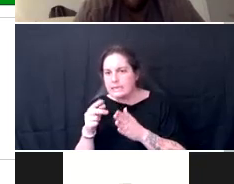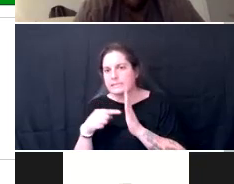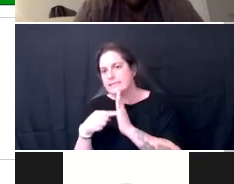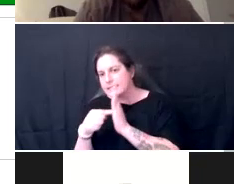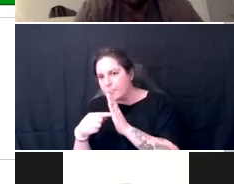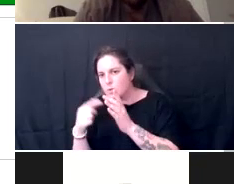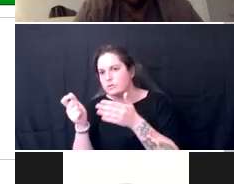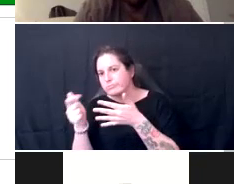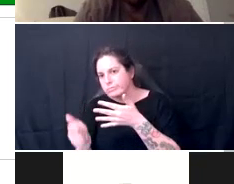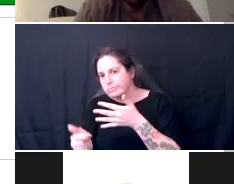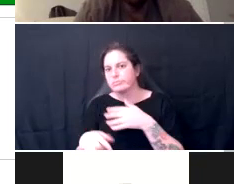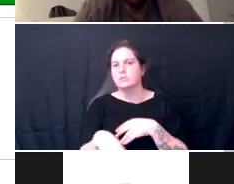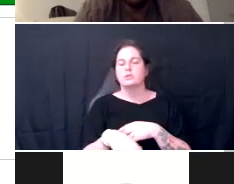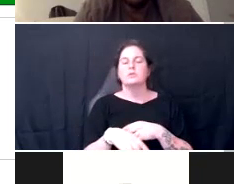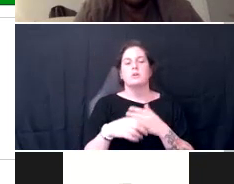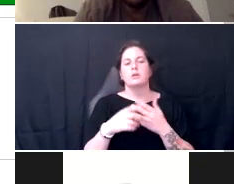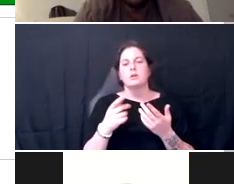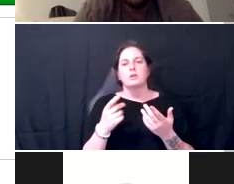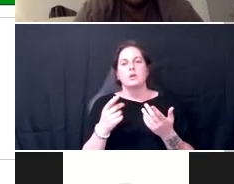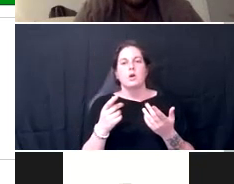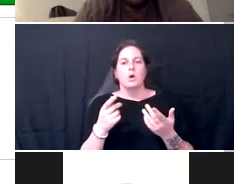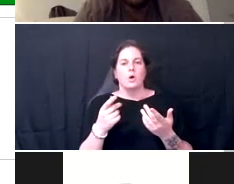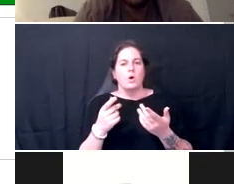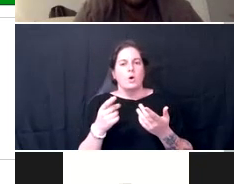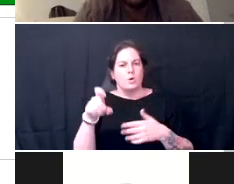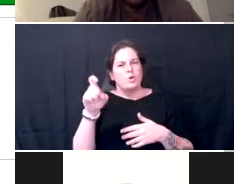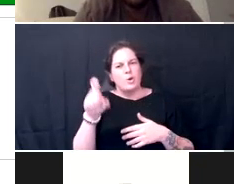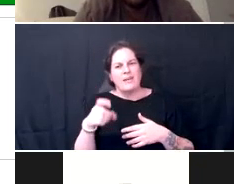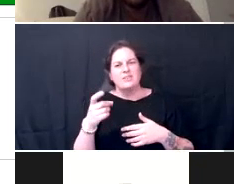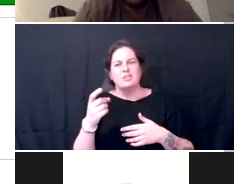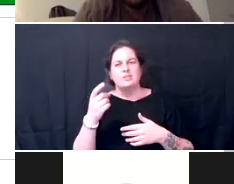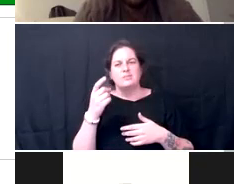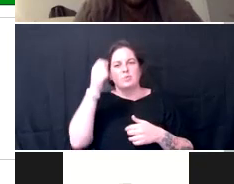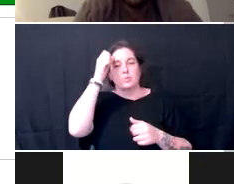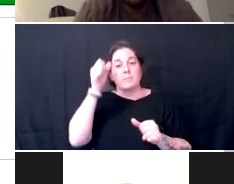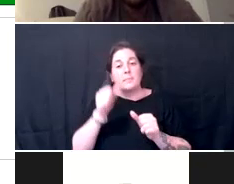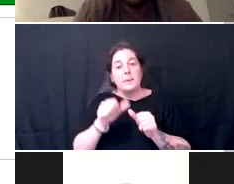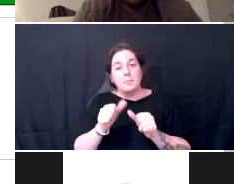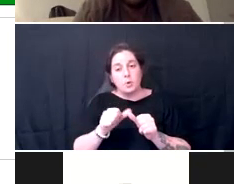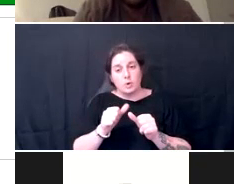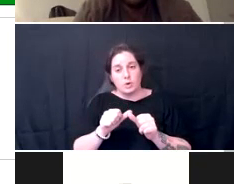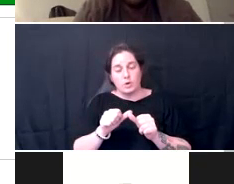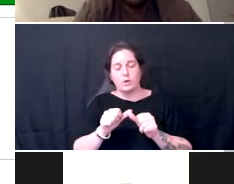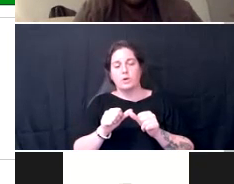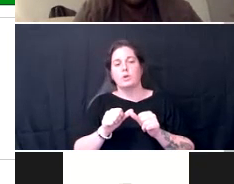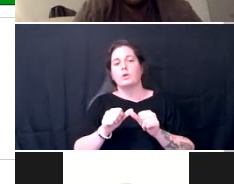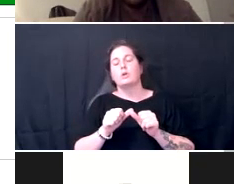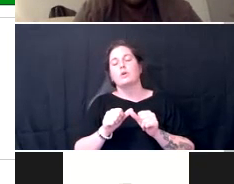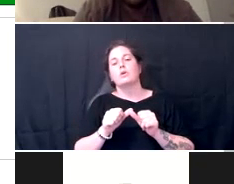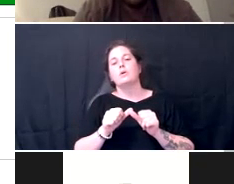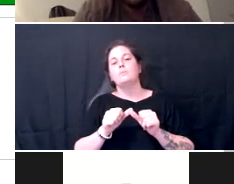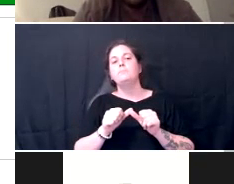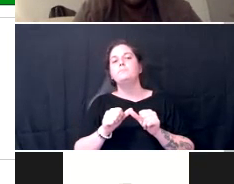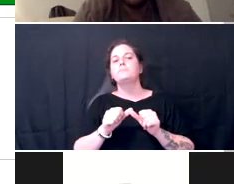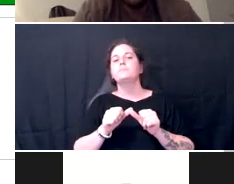So, You just have to keep in mind that, you know, all of the properties